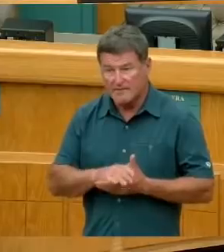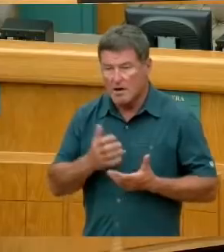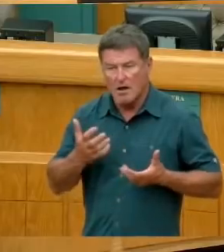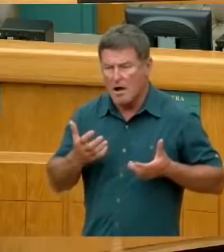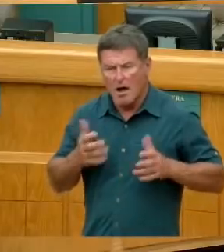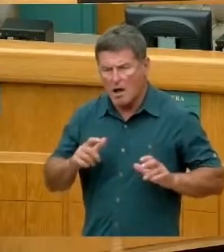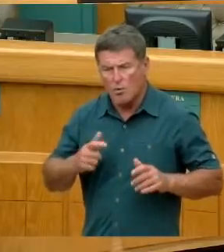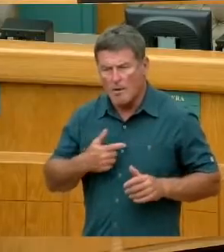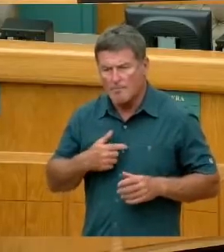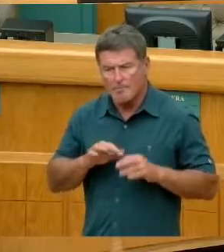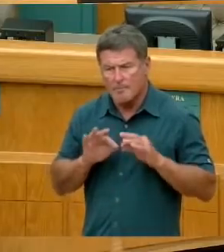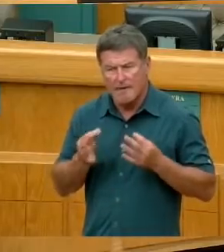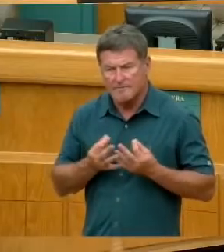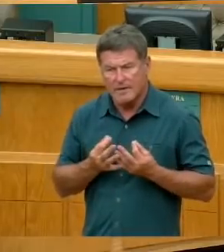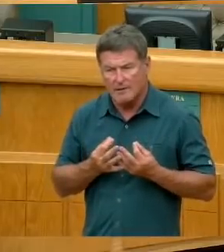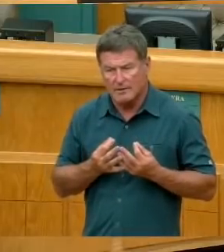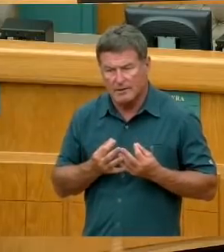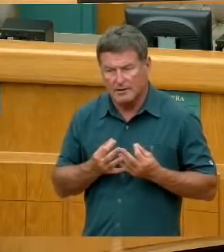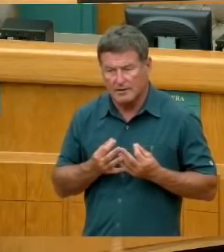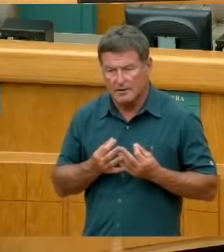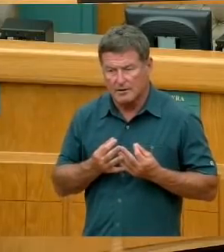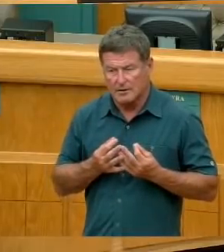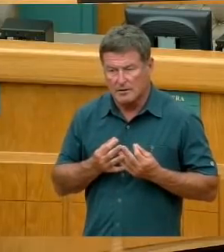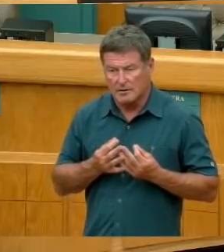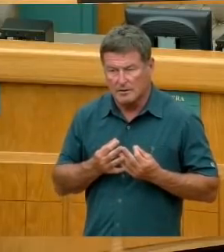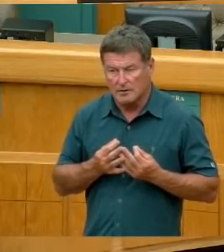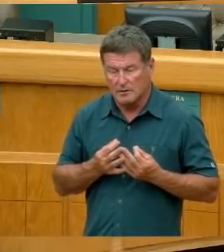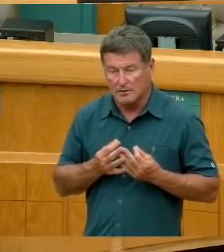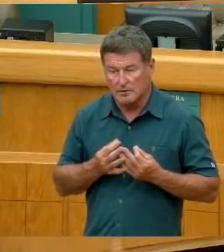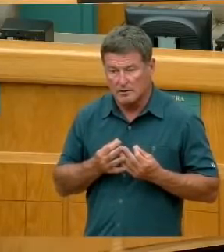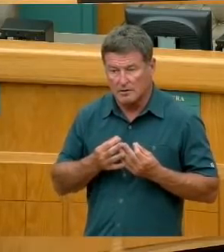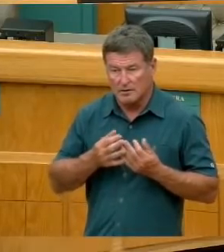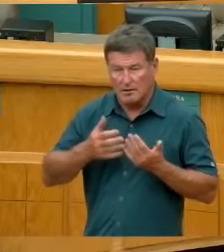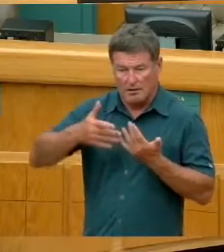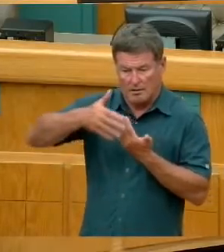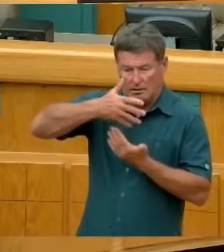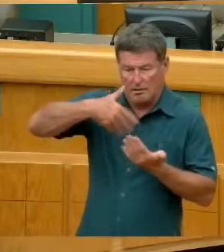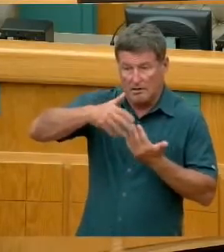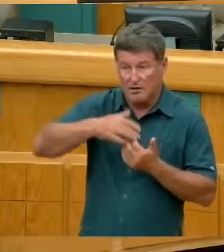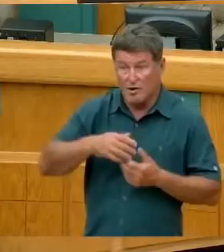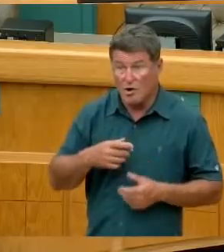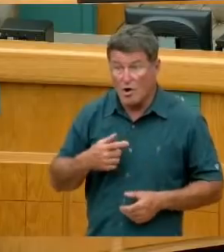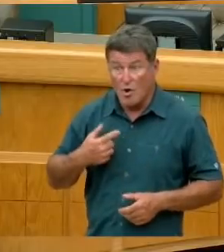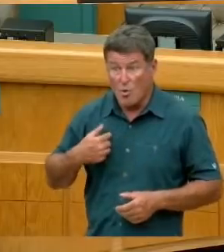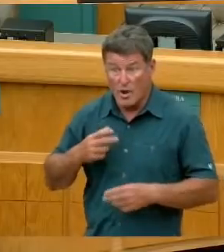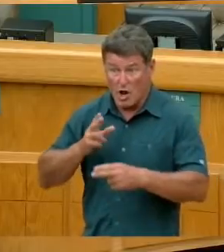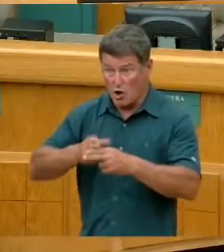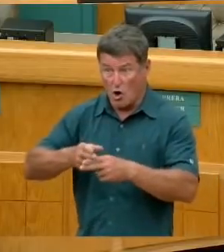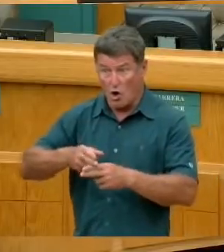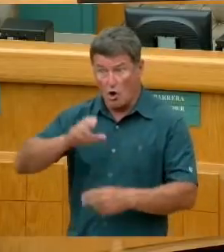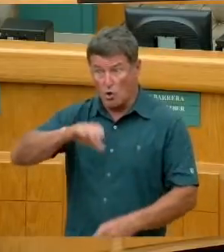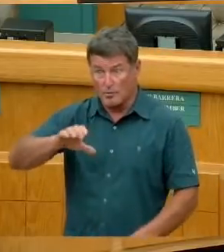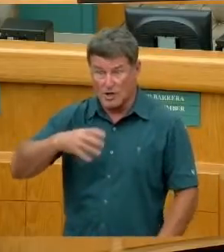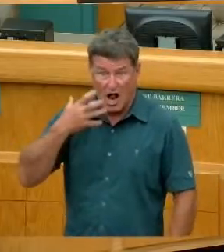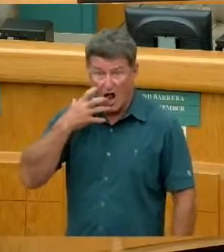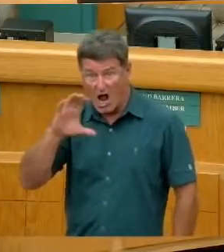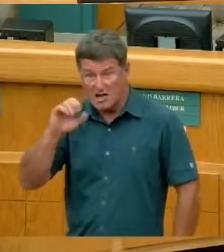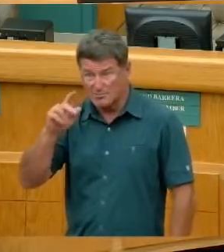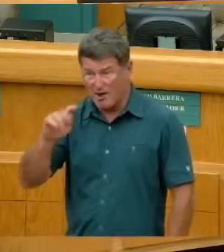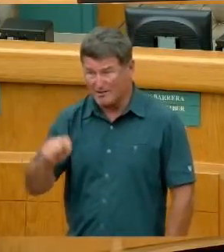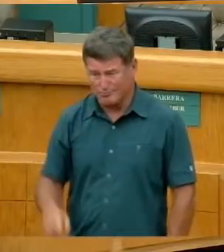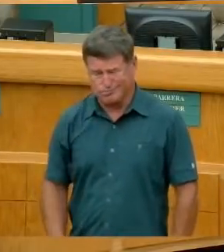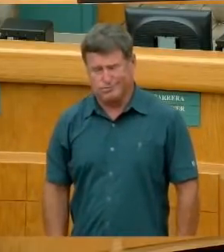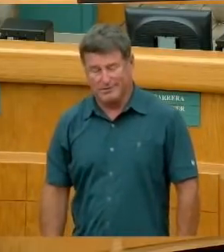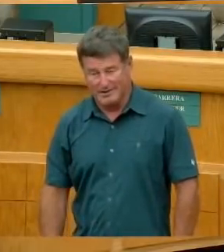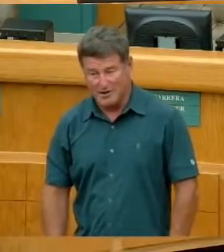I would not want to put my family in a situation where we're beyond hotspot. I mean,